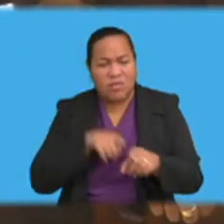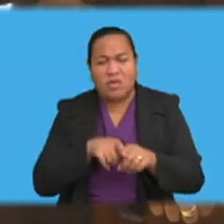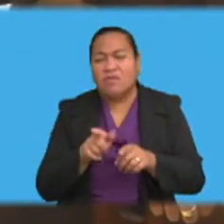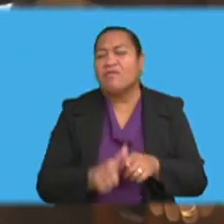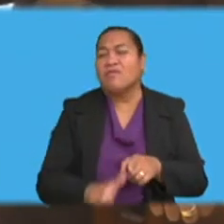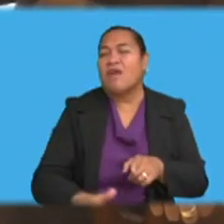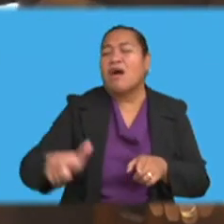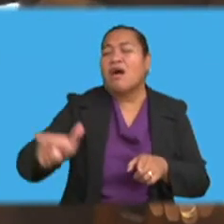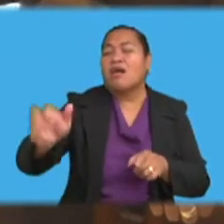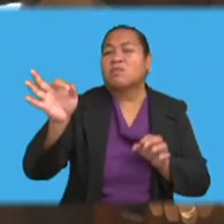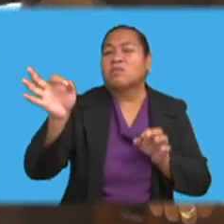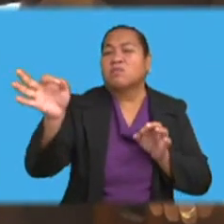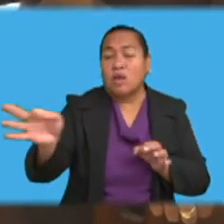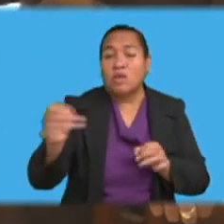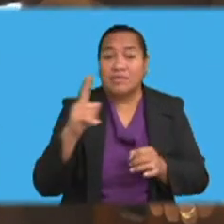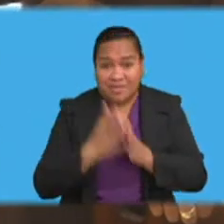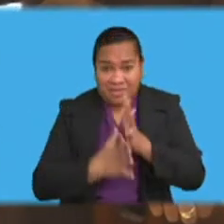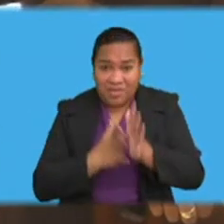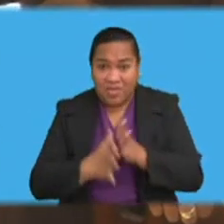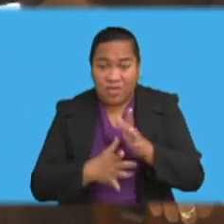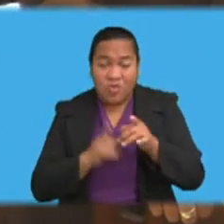Fiji. There is a story about